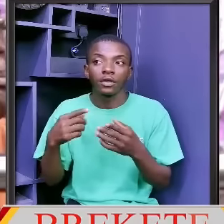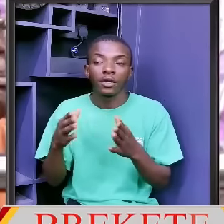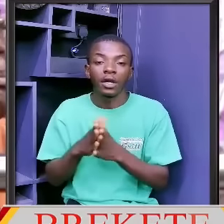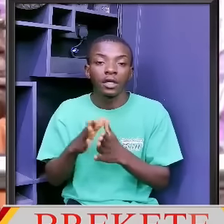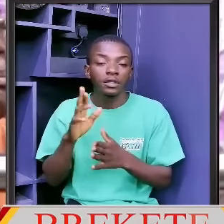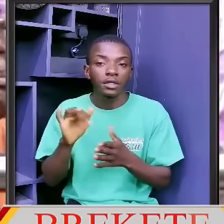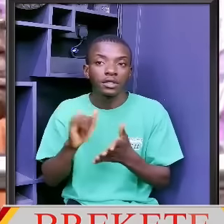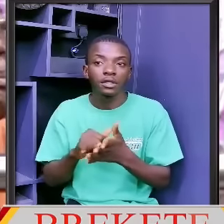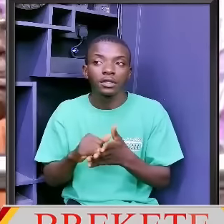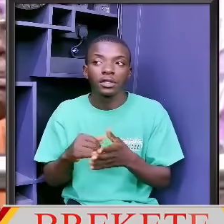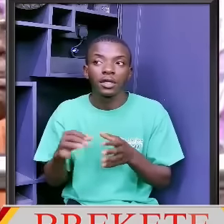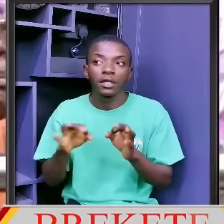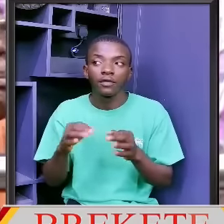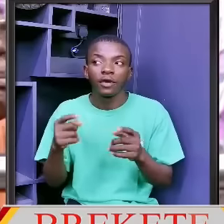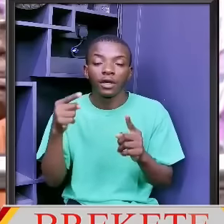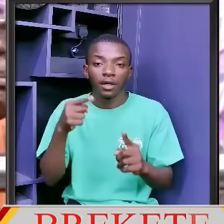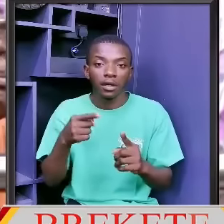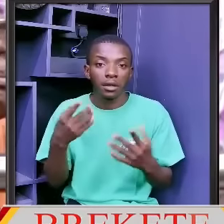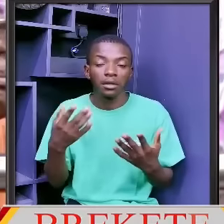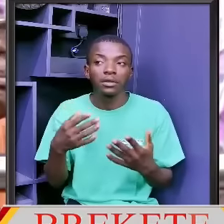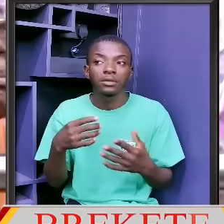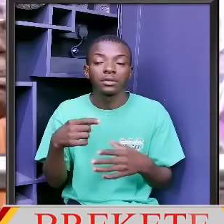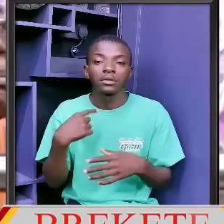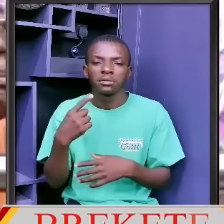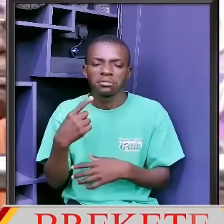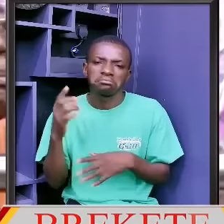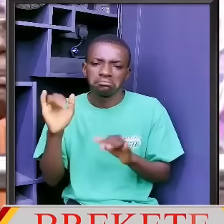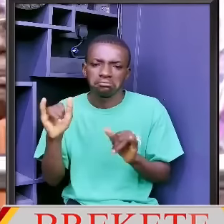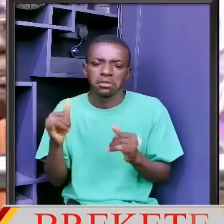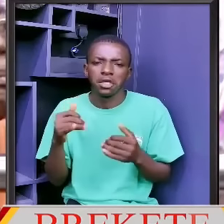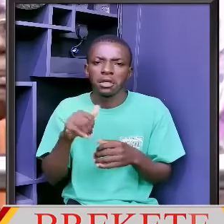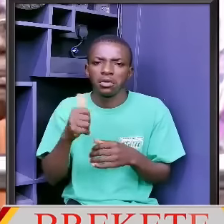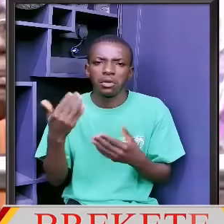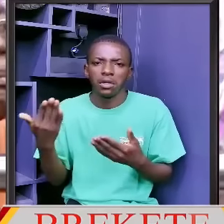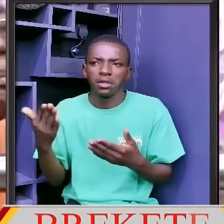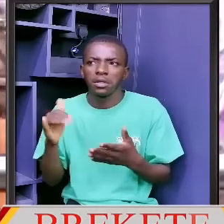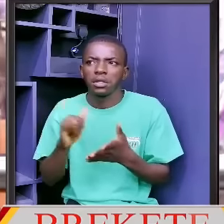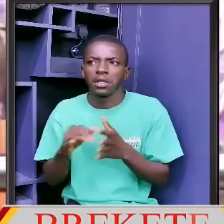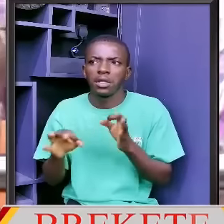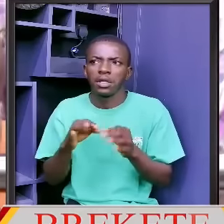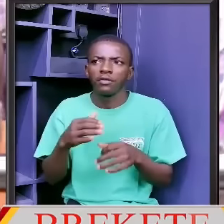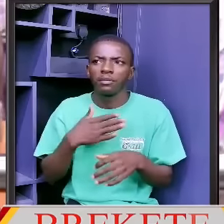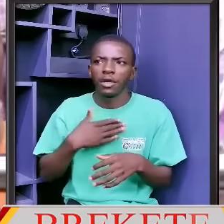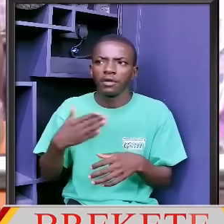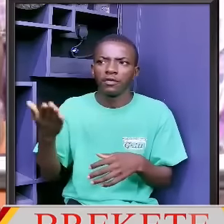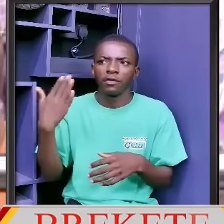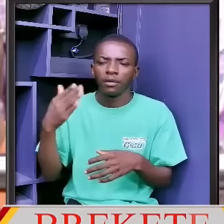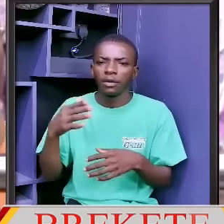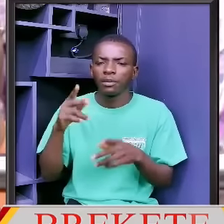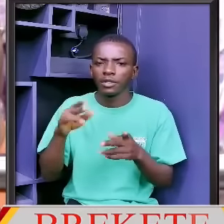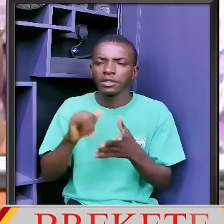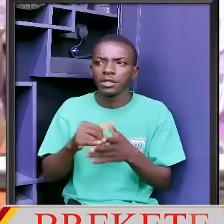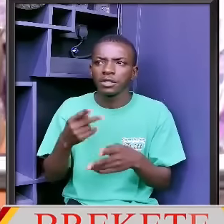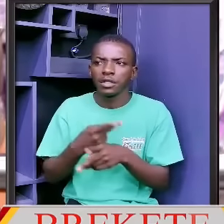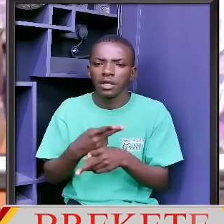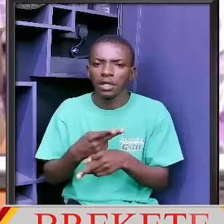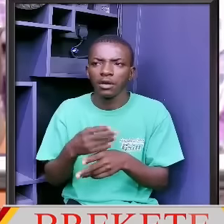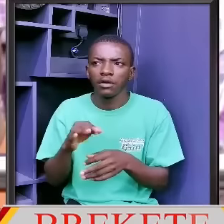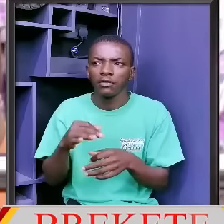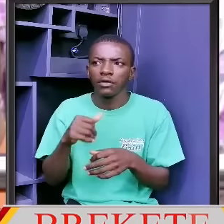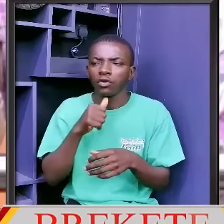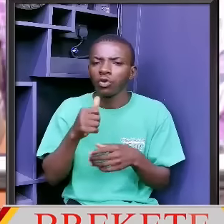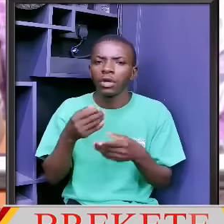her, say whether I don't agree, she said yes. She said to another thing, if my former person where they take care of my cow